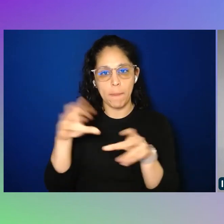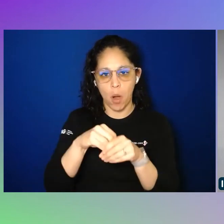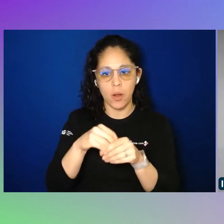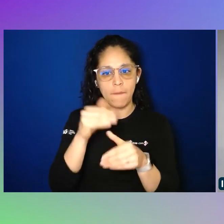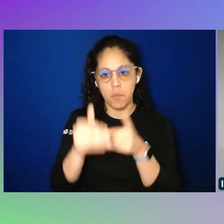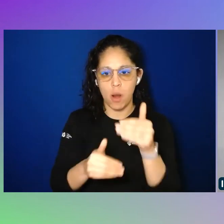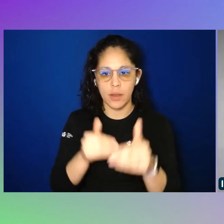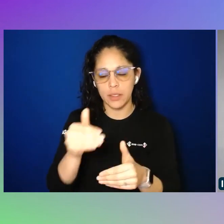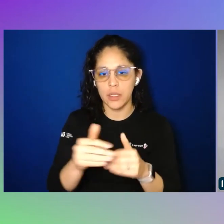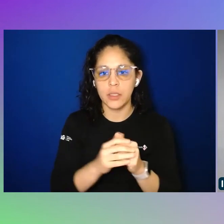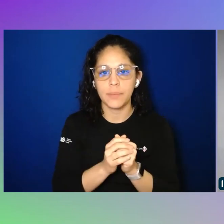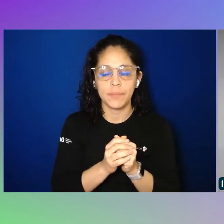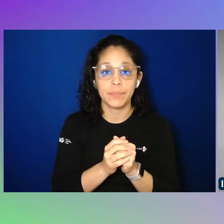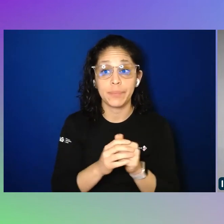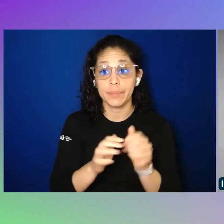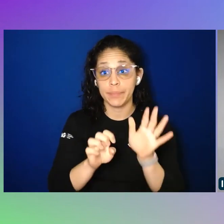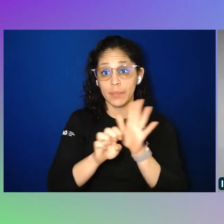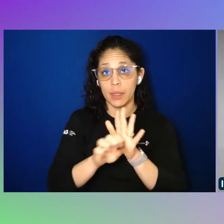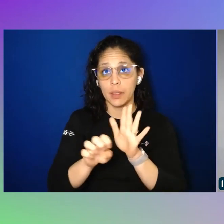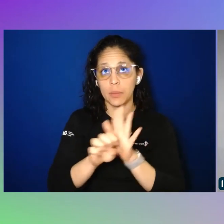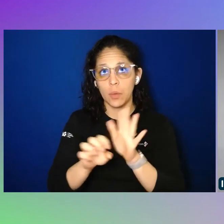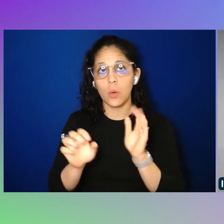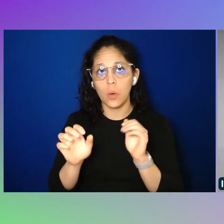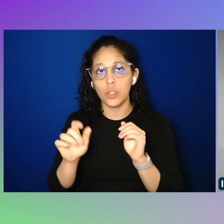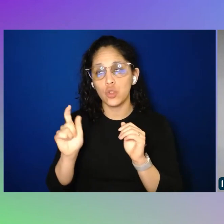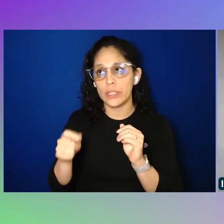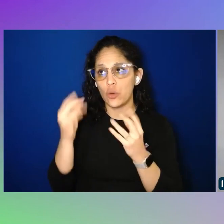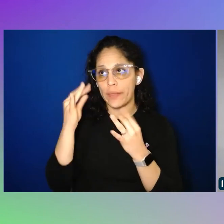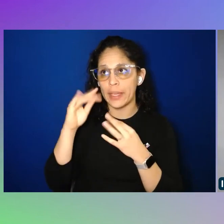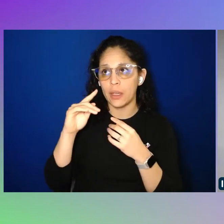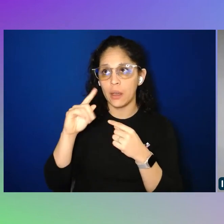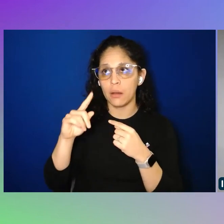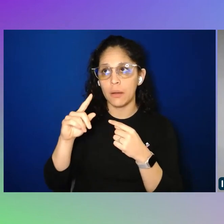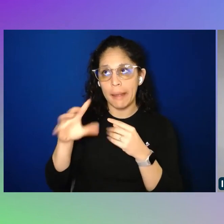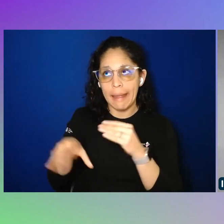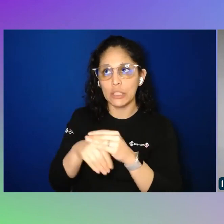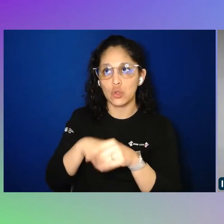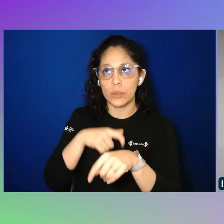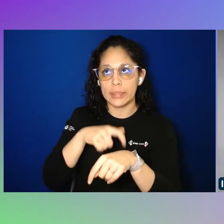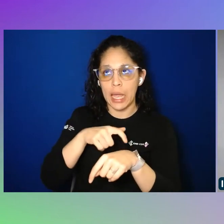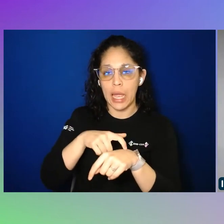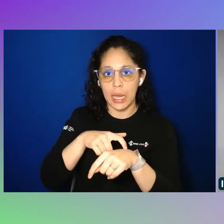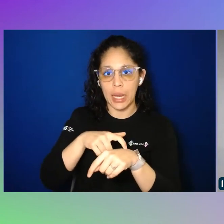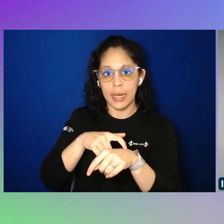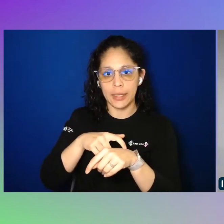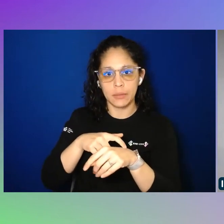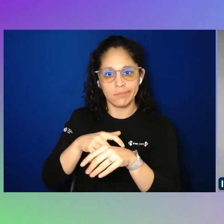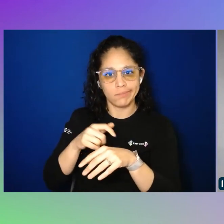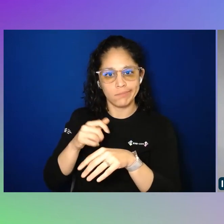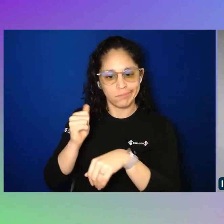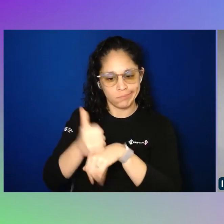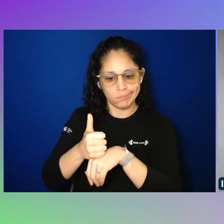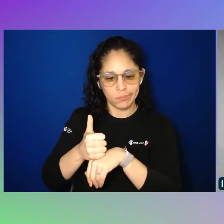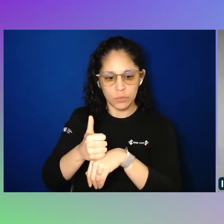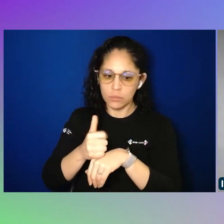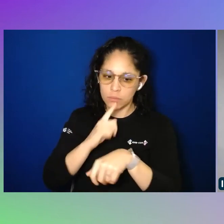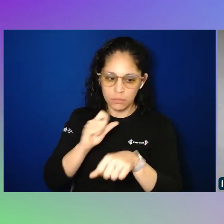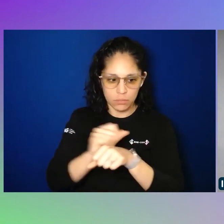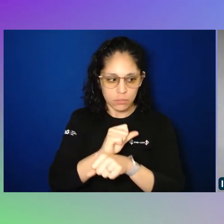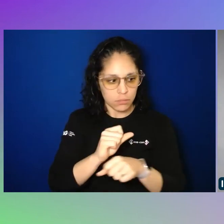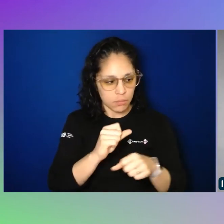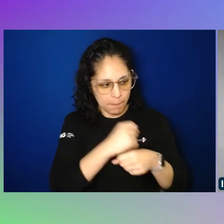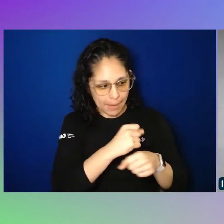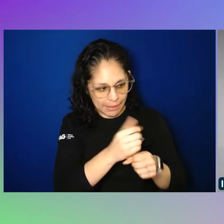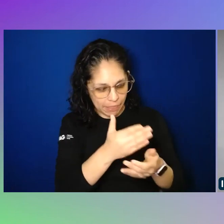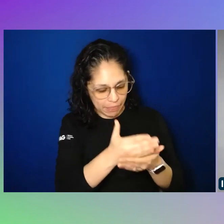think PMs, for example, need to account for a bit of extra time to make things accessible. Designers need to take